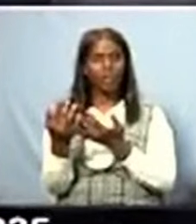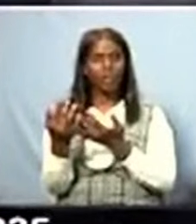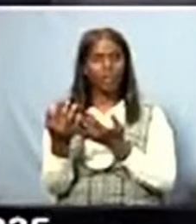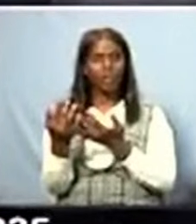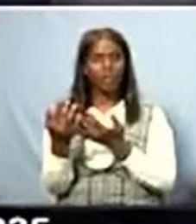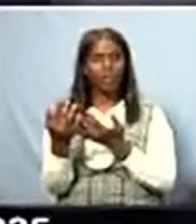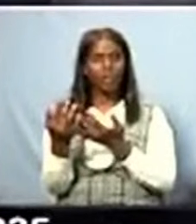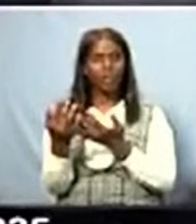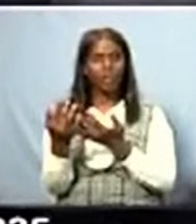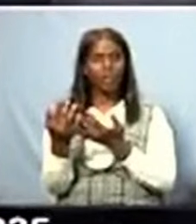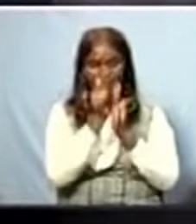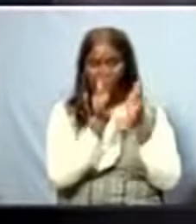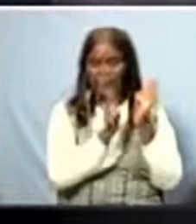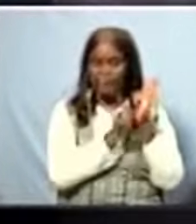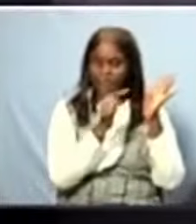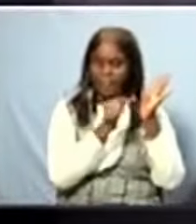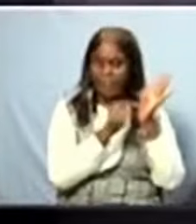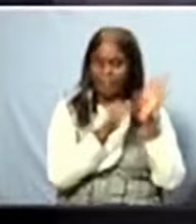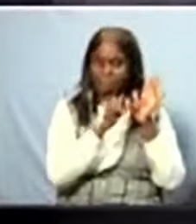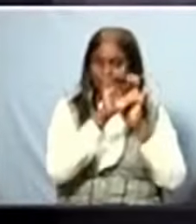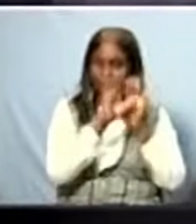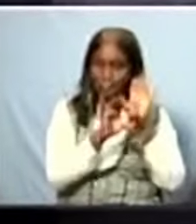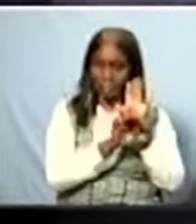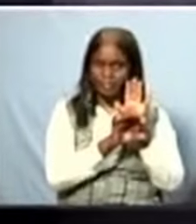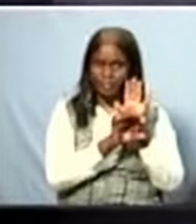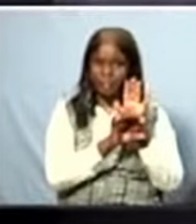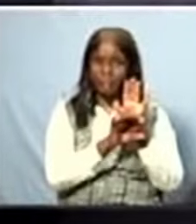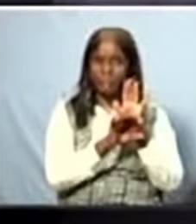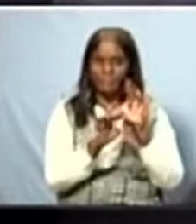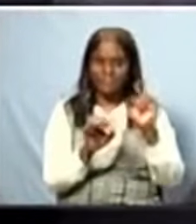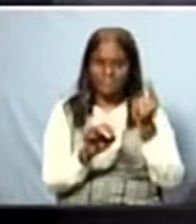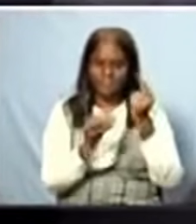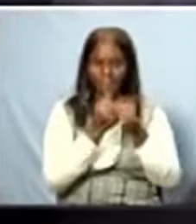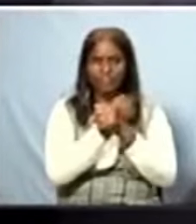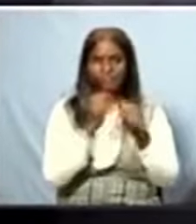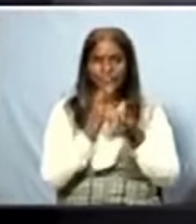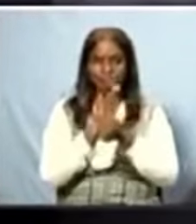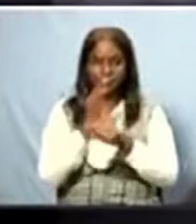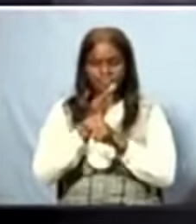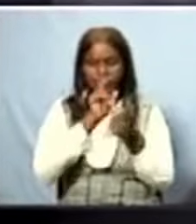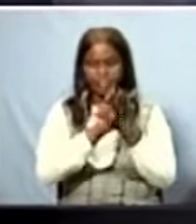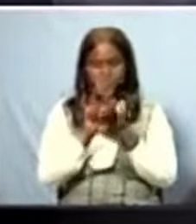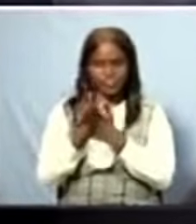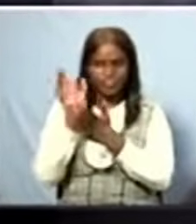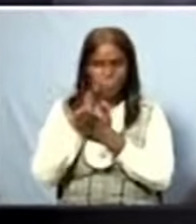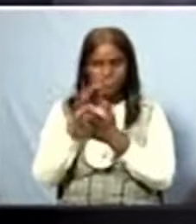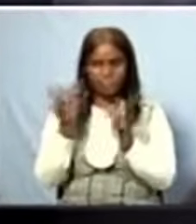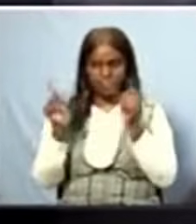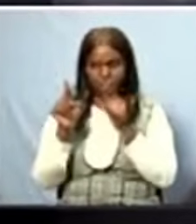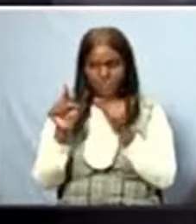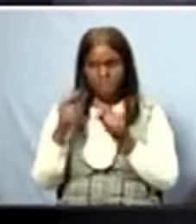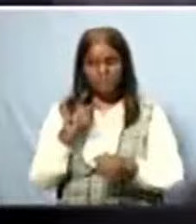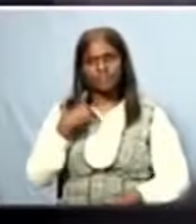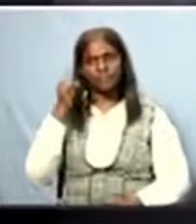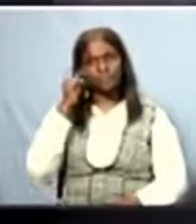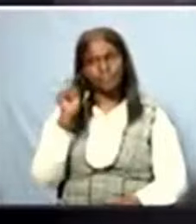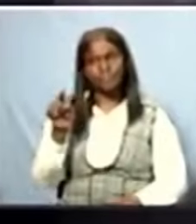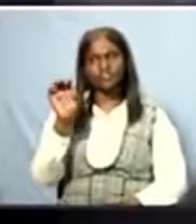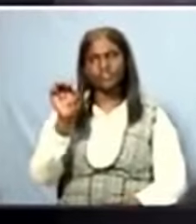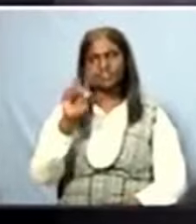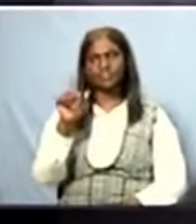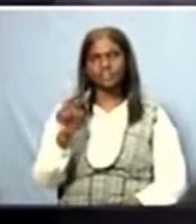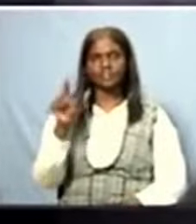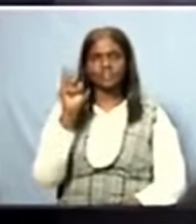act or the constitution to be done first. Once approved, that's when I think ECZ